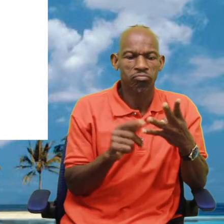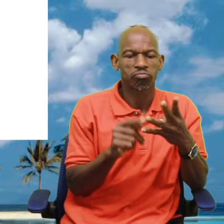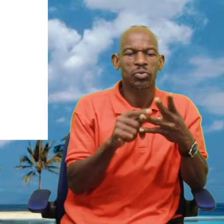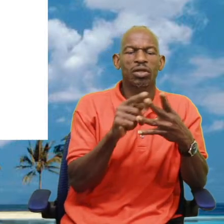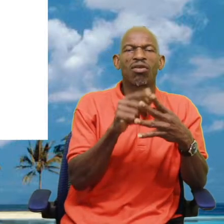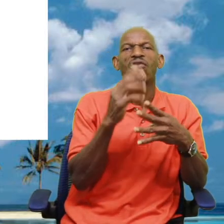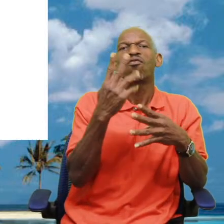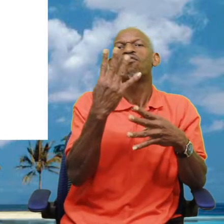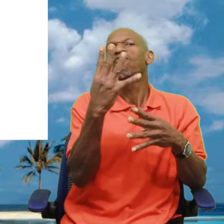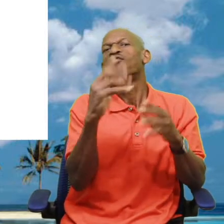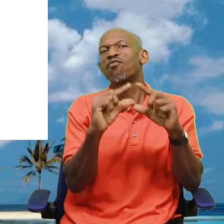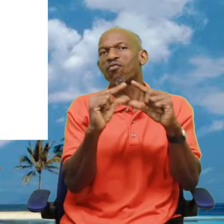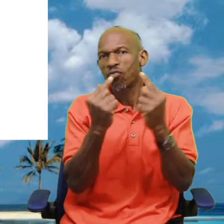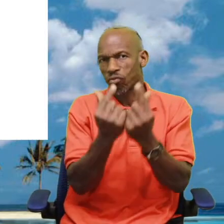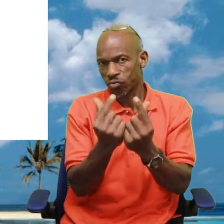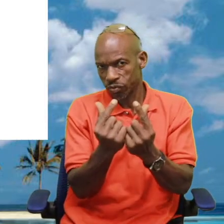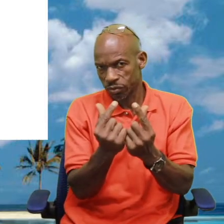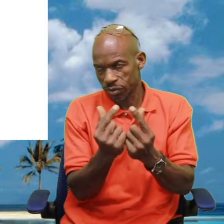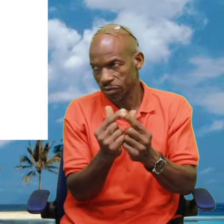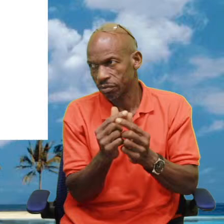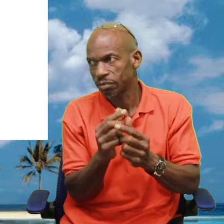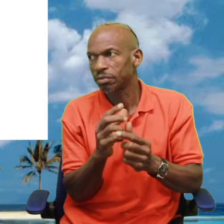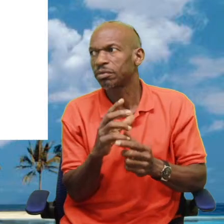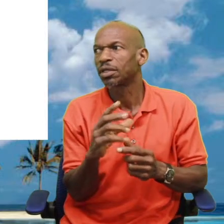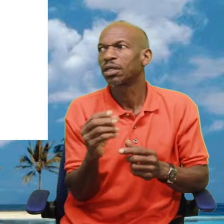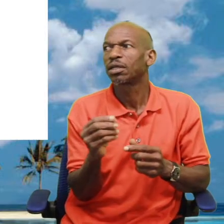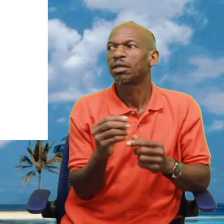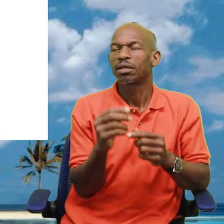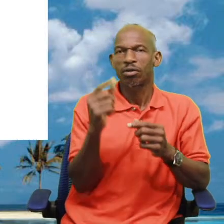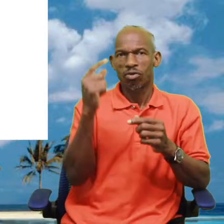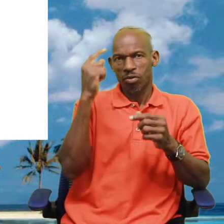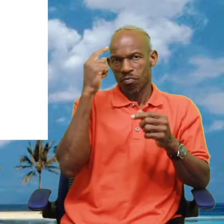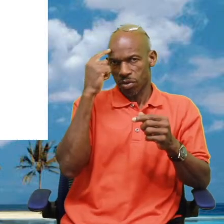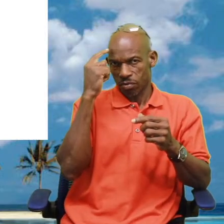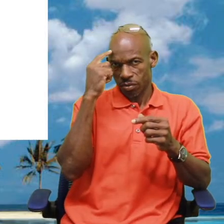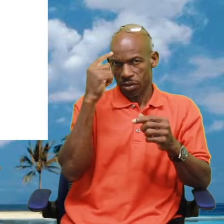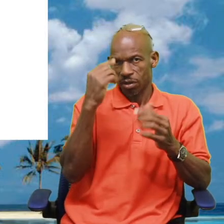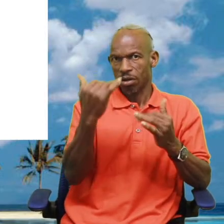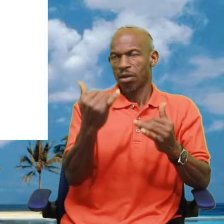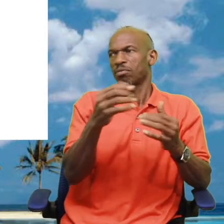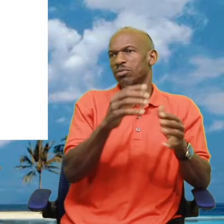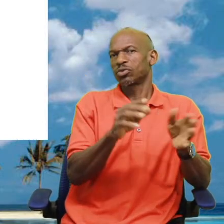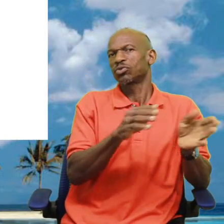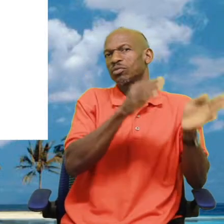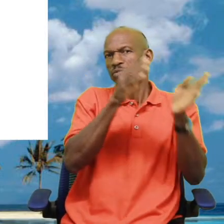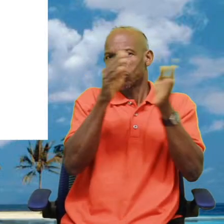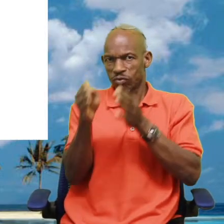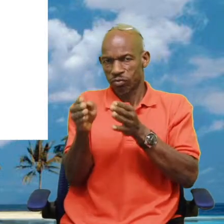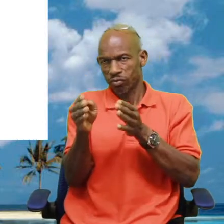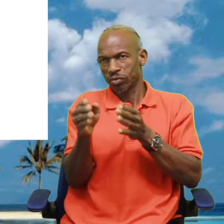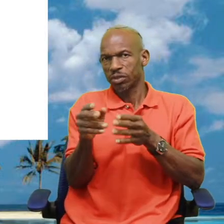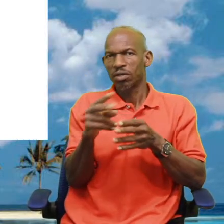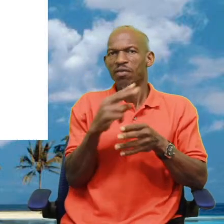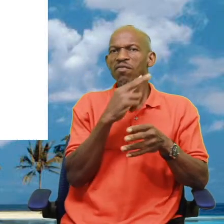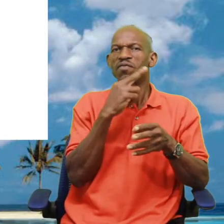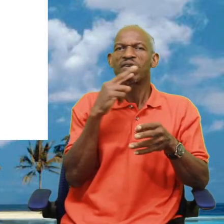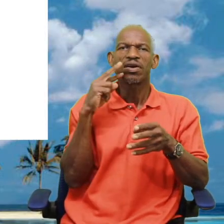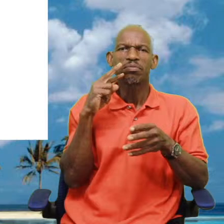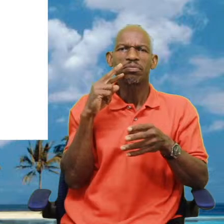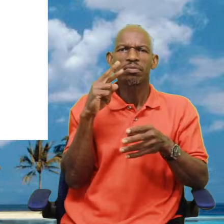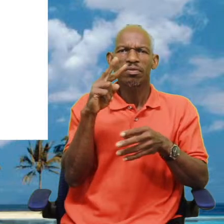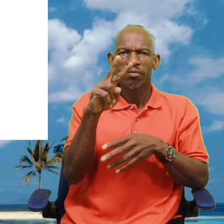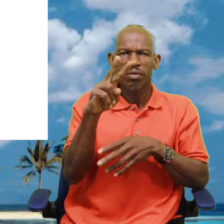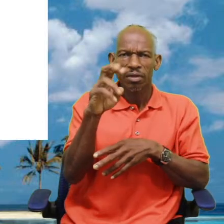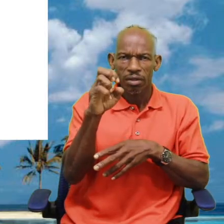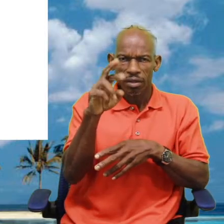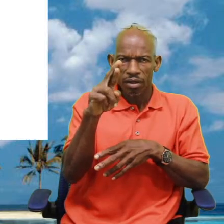one of our telling verbs, and then we are going to write our adjective. So I'm putting them in different color.